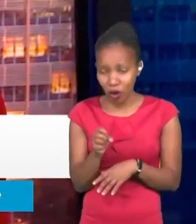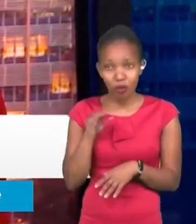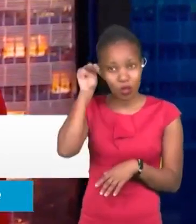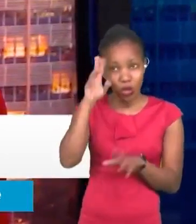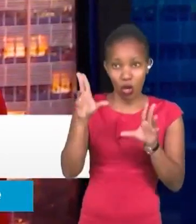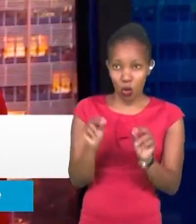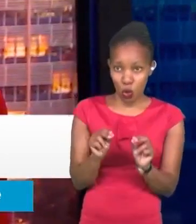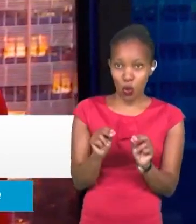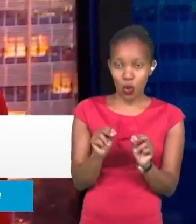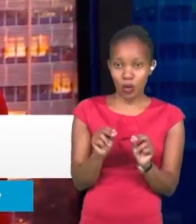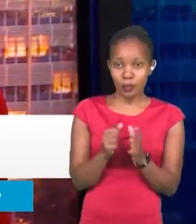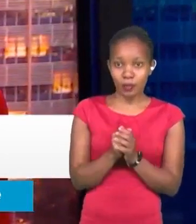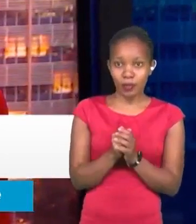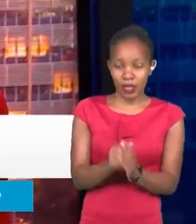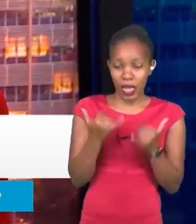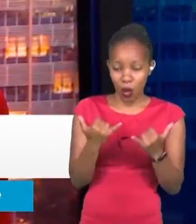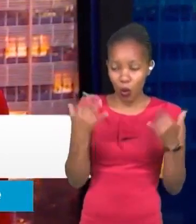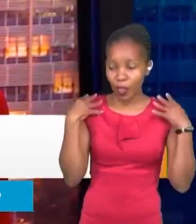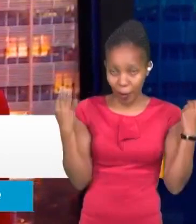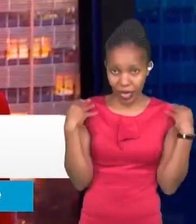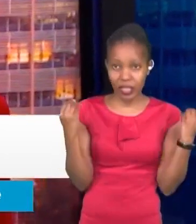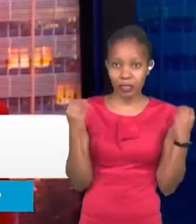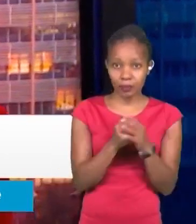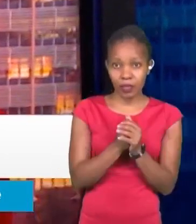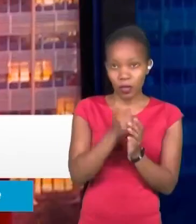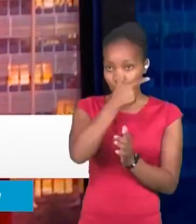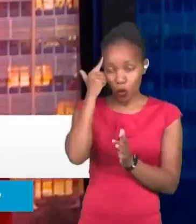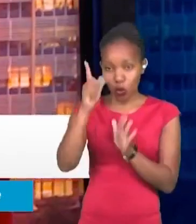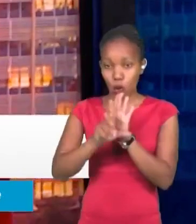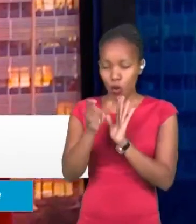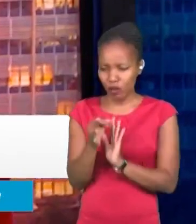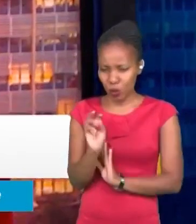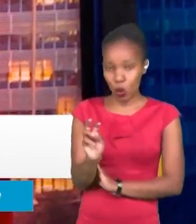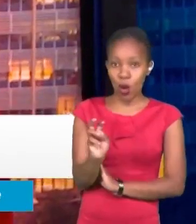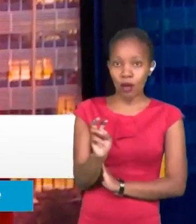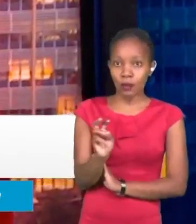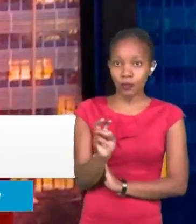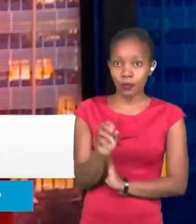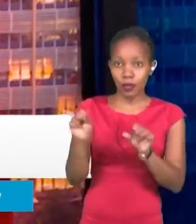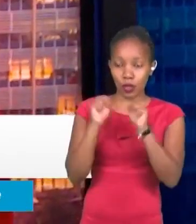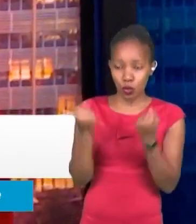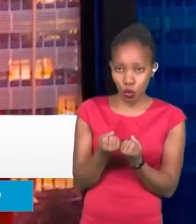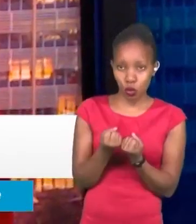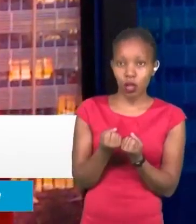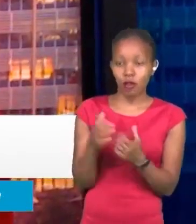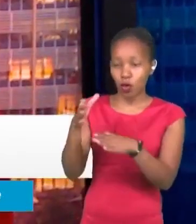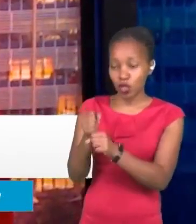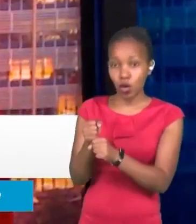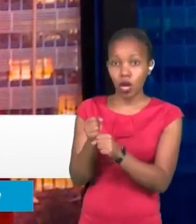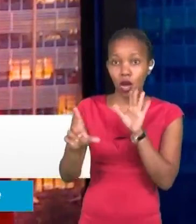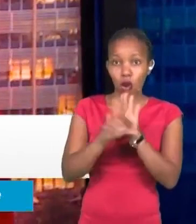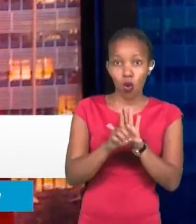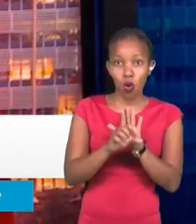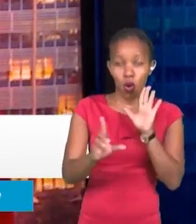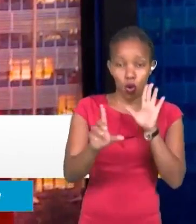Yeah. Out of the current practice, because, the law, if you look at the social foundations of law, the law is